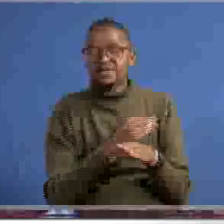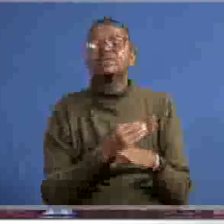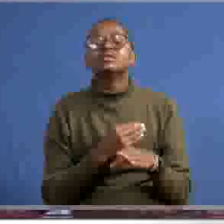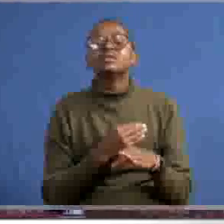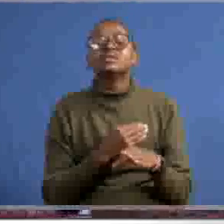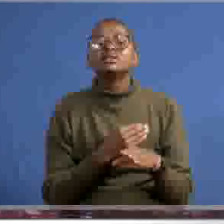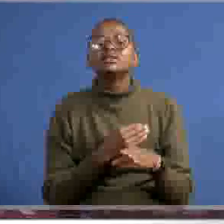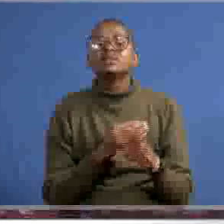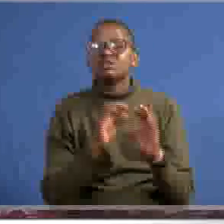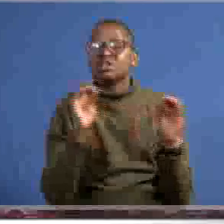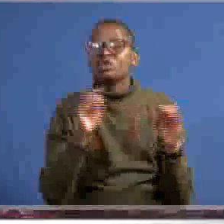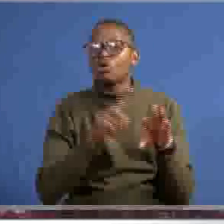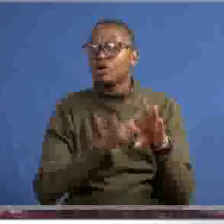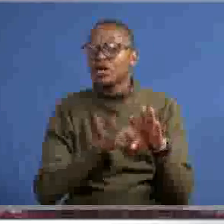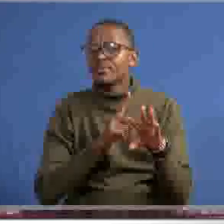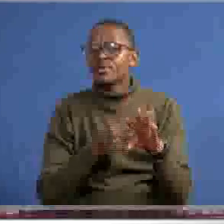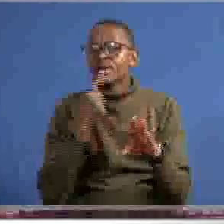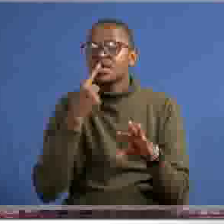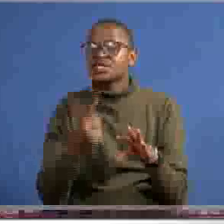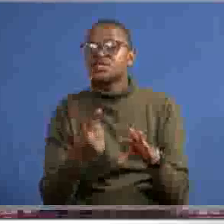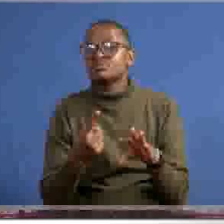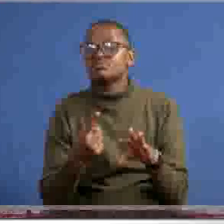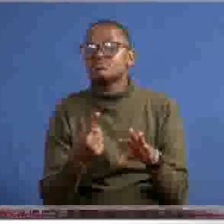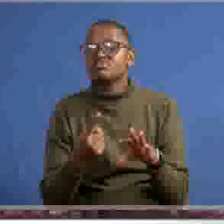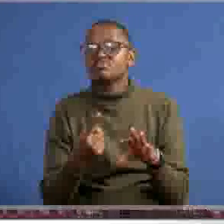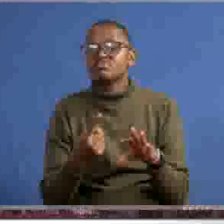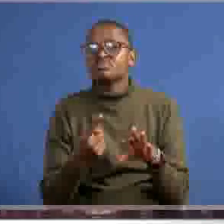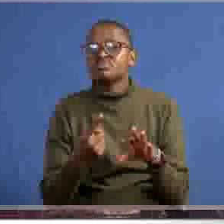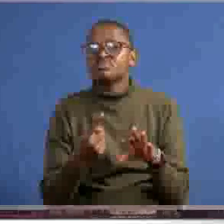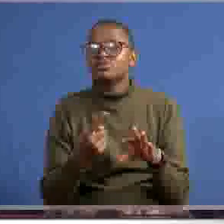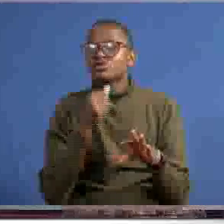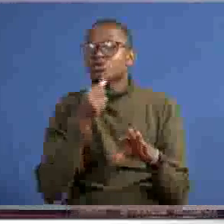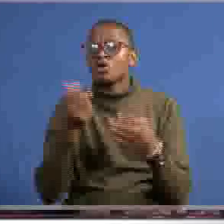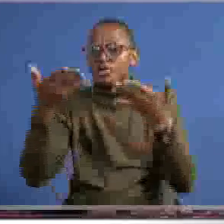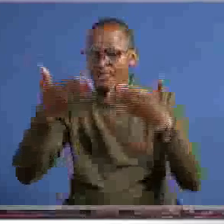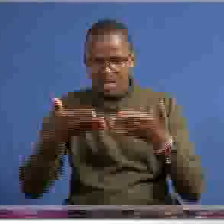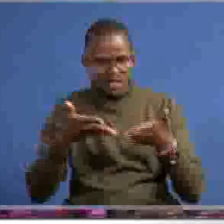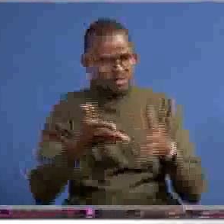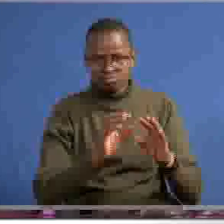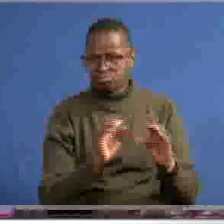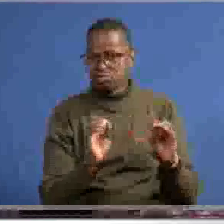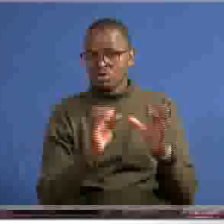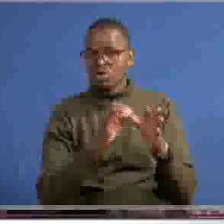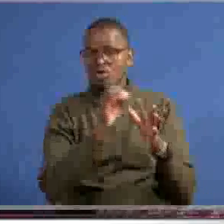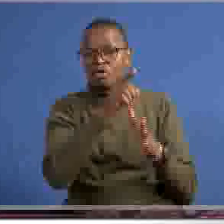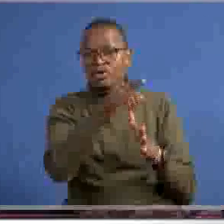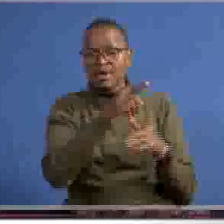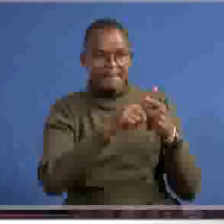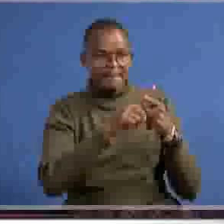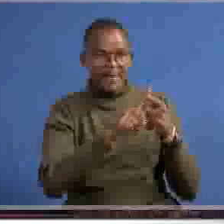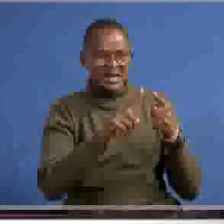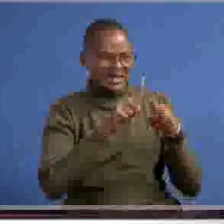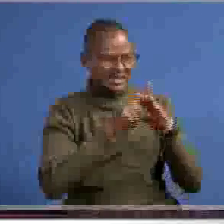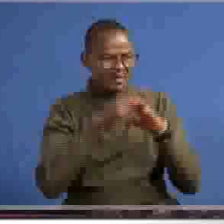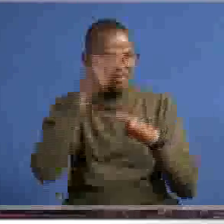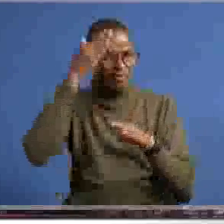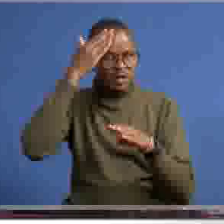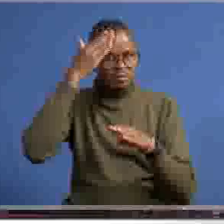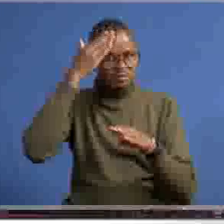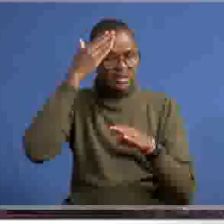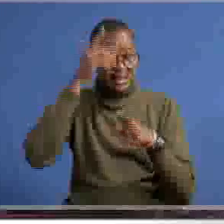there is no time you can say you should not bring this or this but once we know